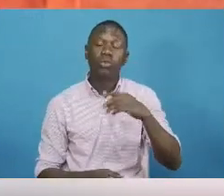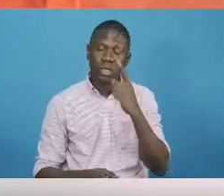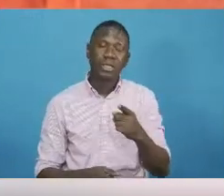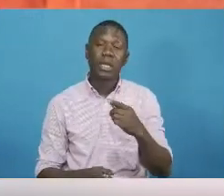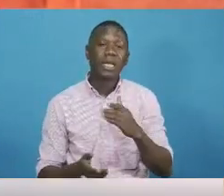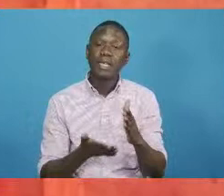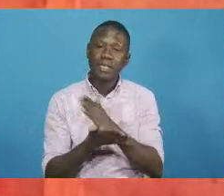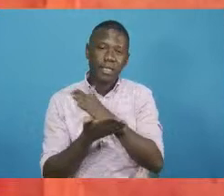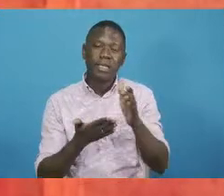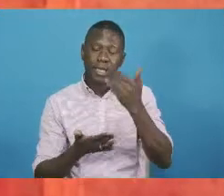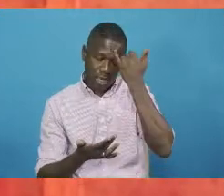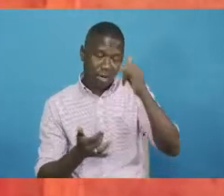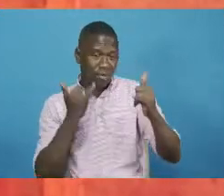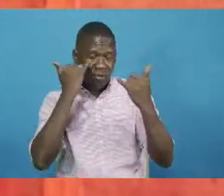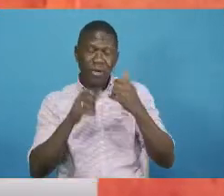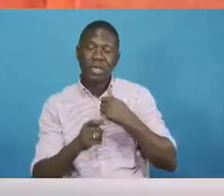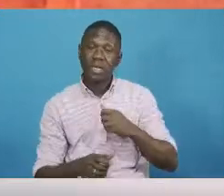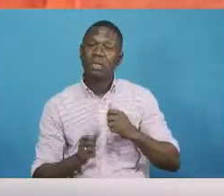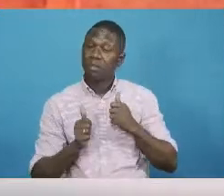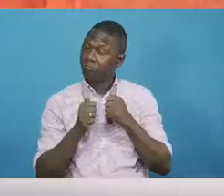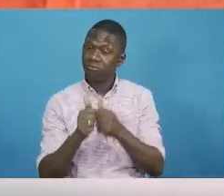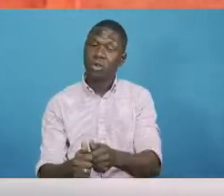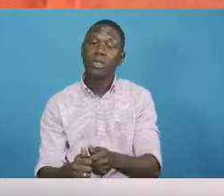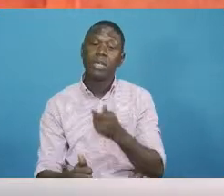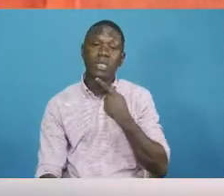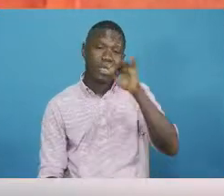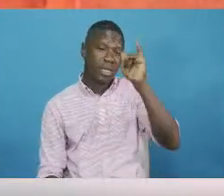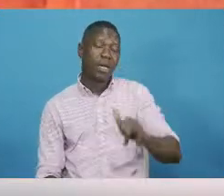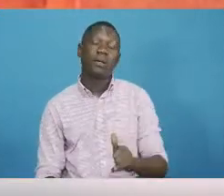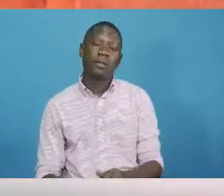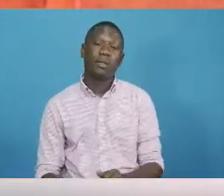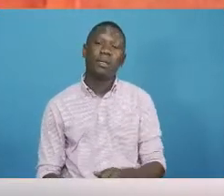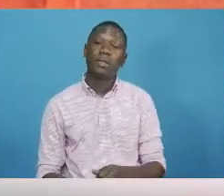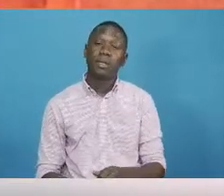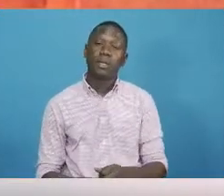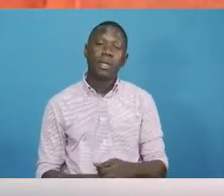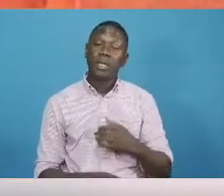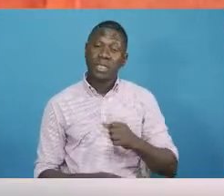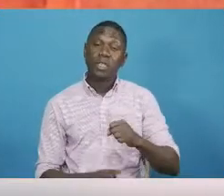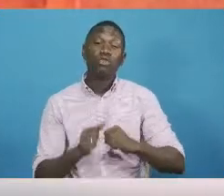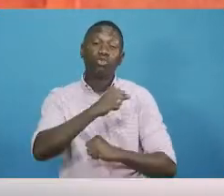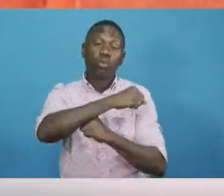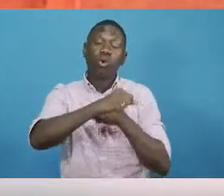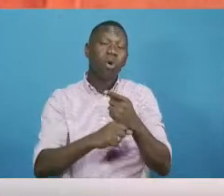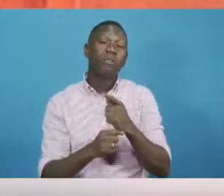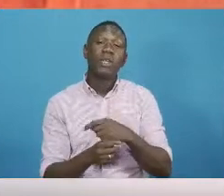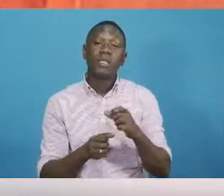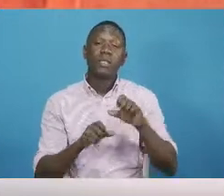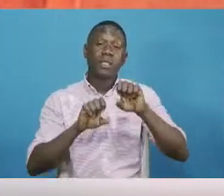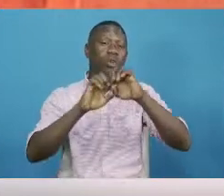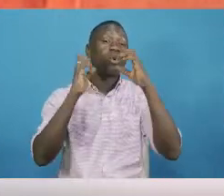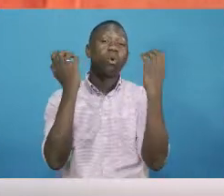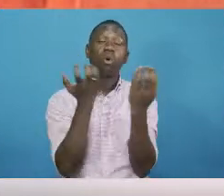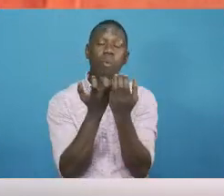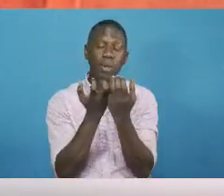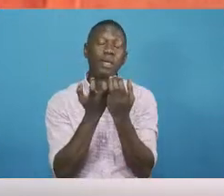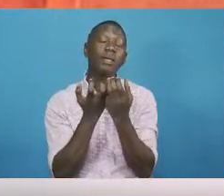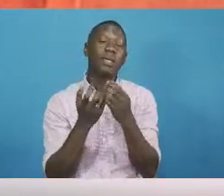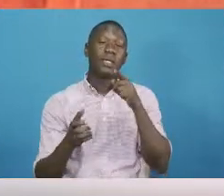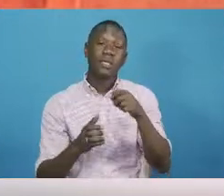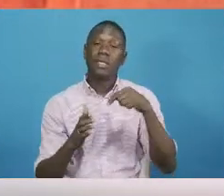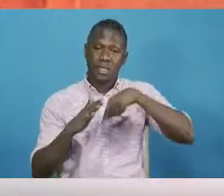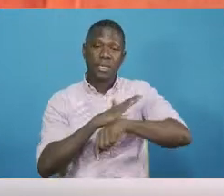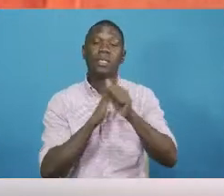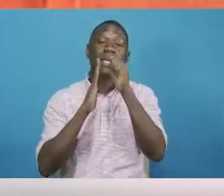theme of this year's commemoration. The commitment of Tumanna Agency for Development in this